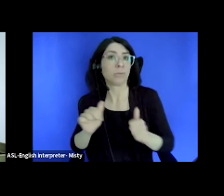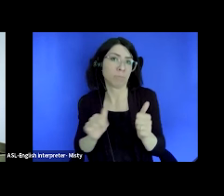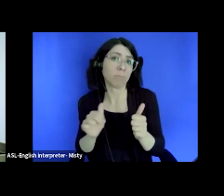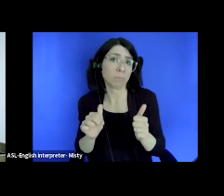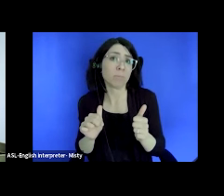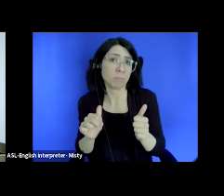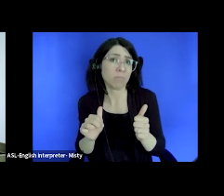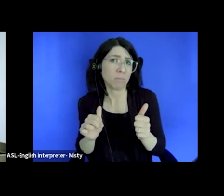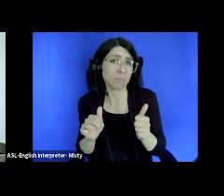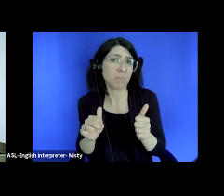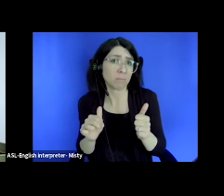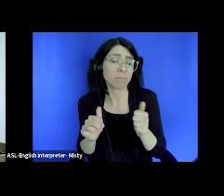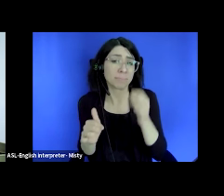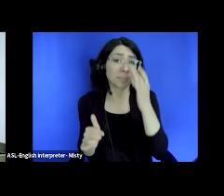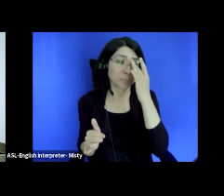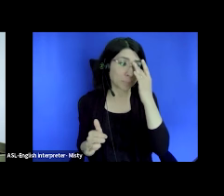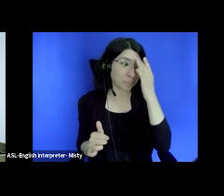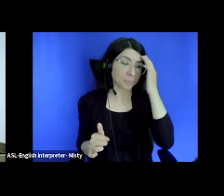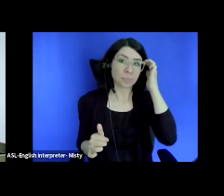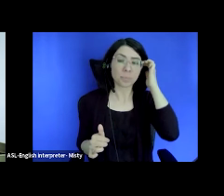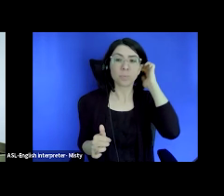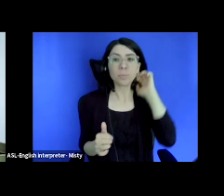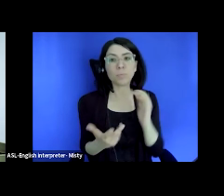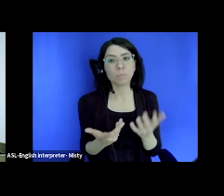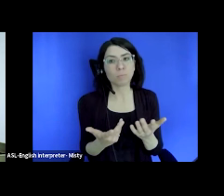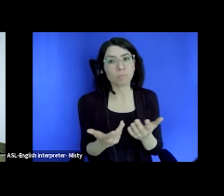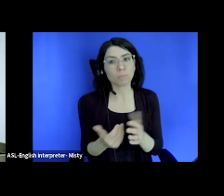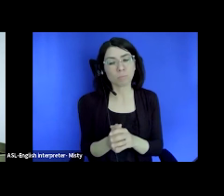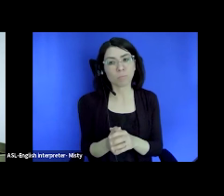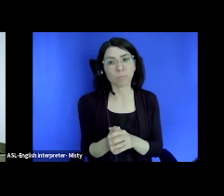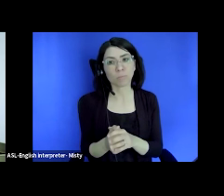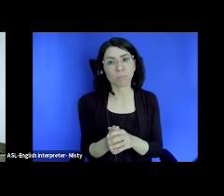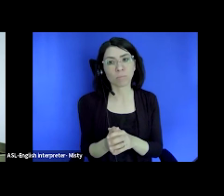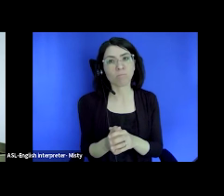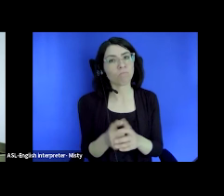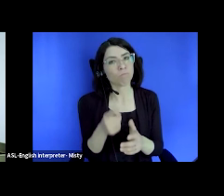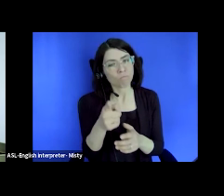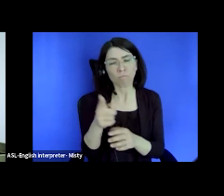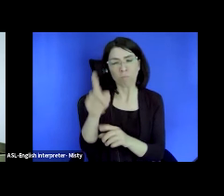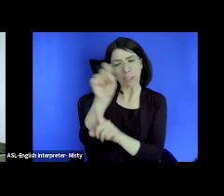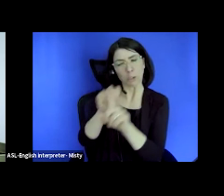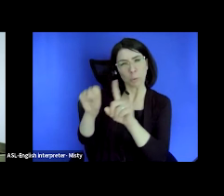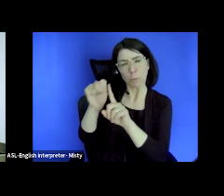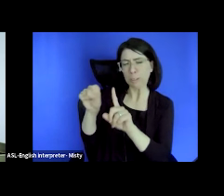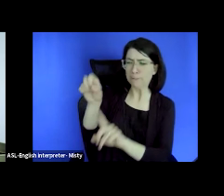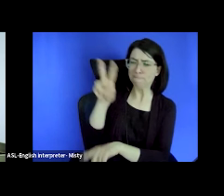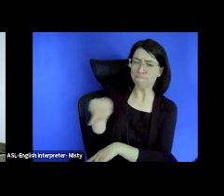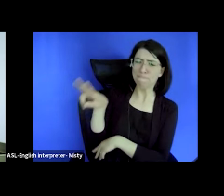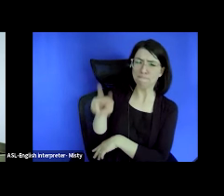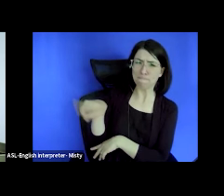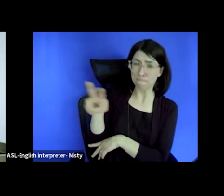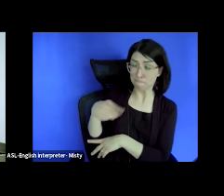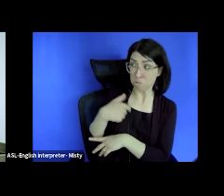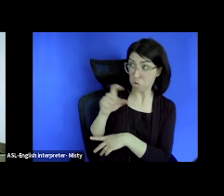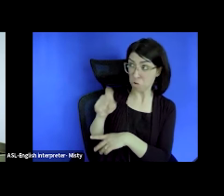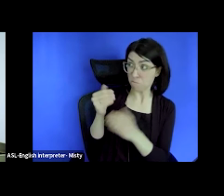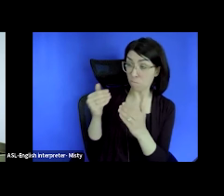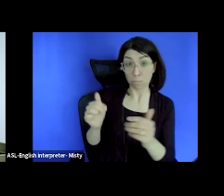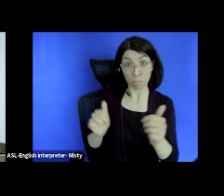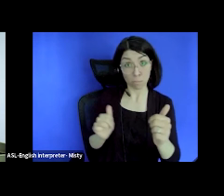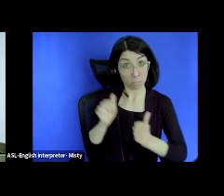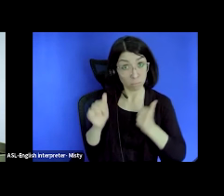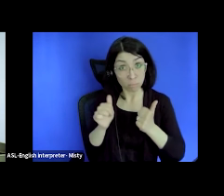So having the ability to choose and sort of evaluate the cost benefit of being assertive here is actually